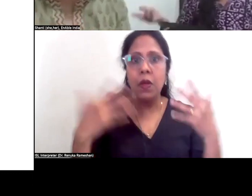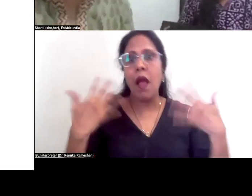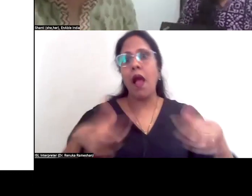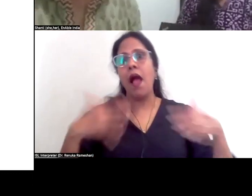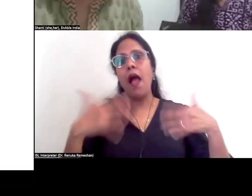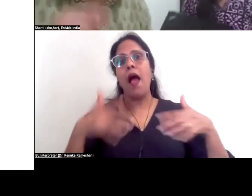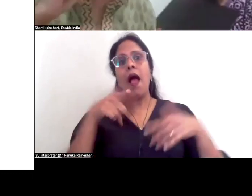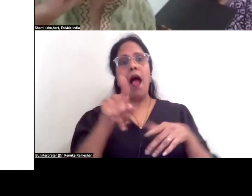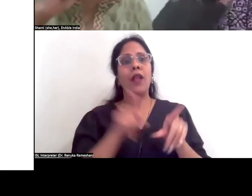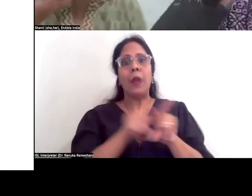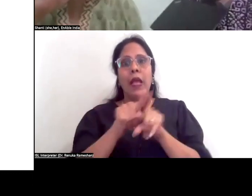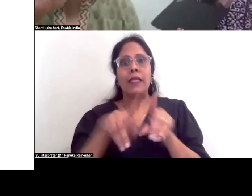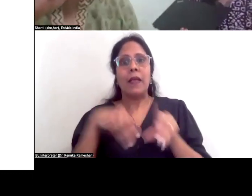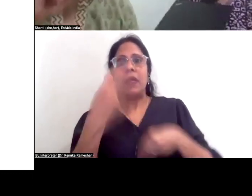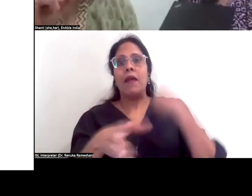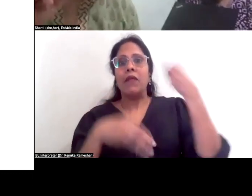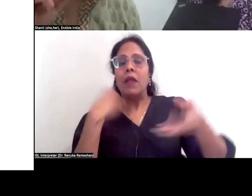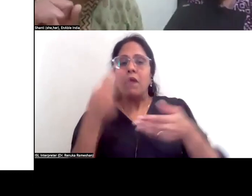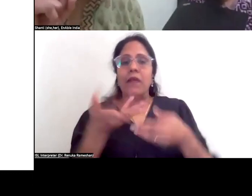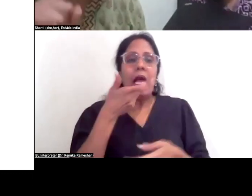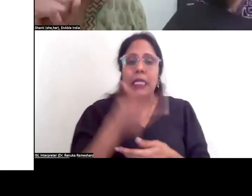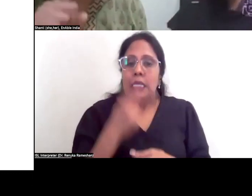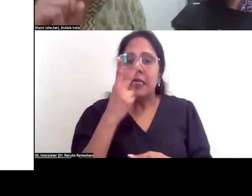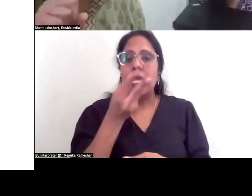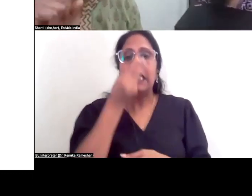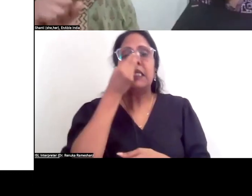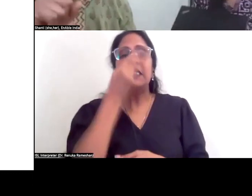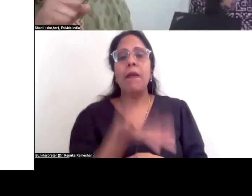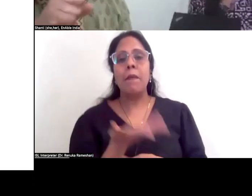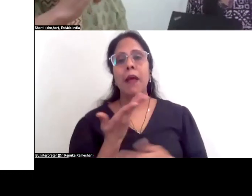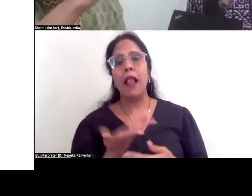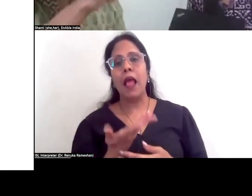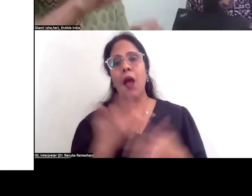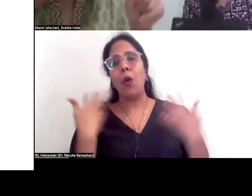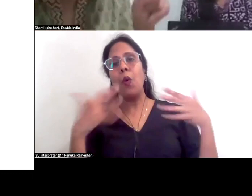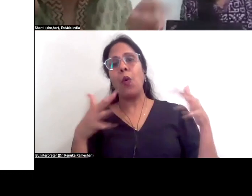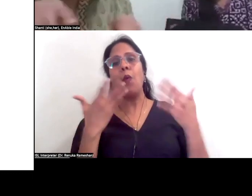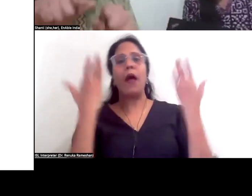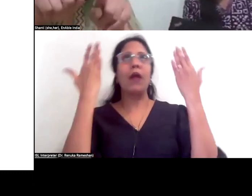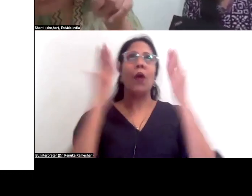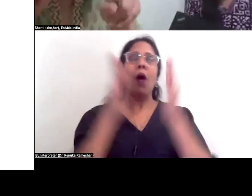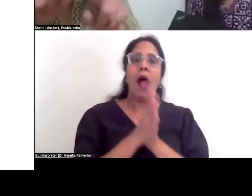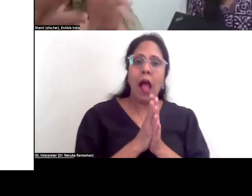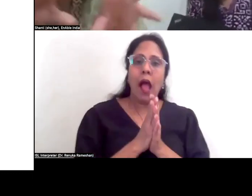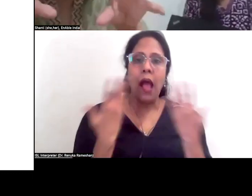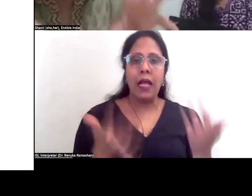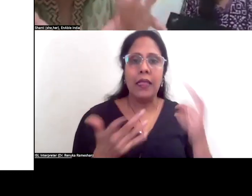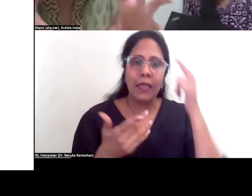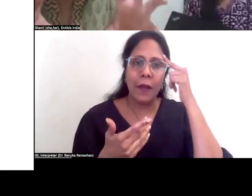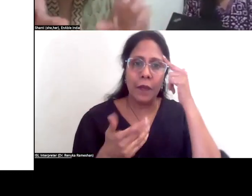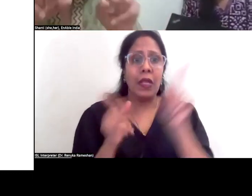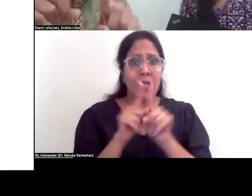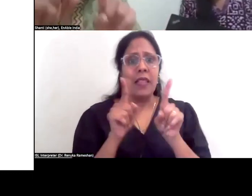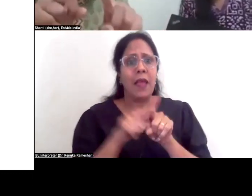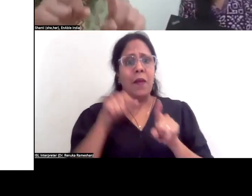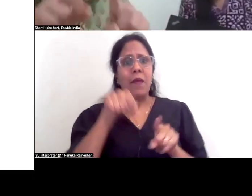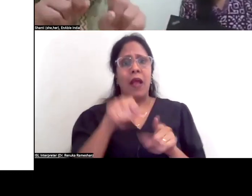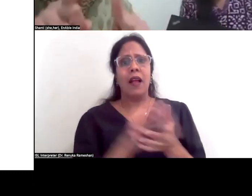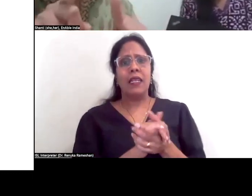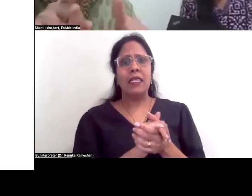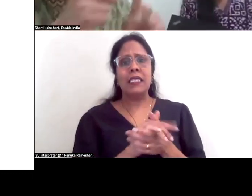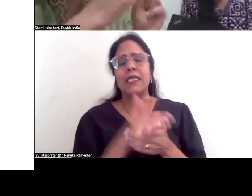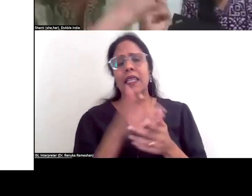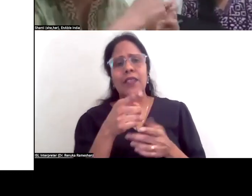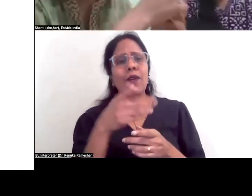God. It's just so simple. I want you to understand this because in our this particular course, the